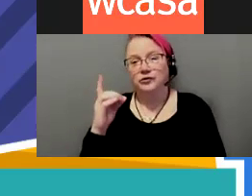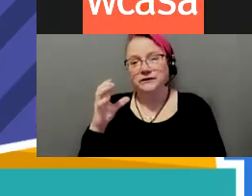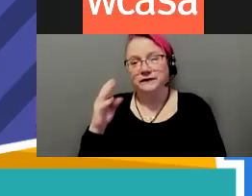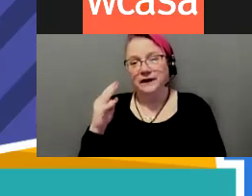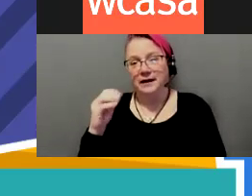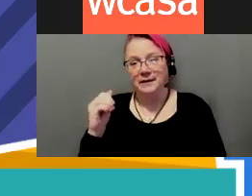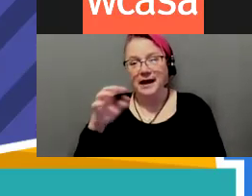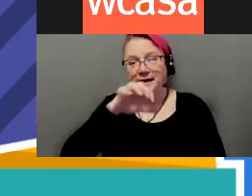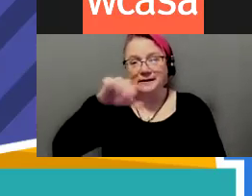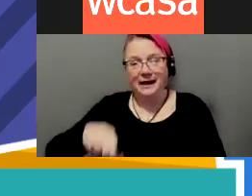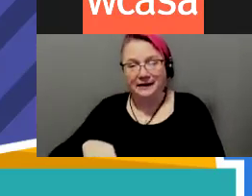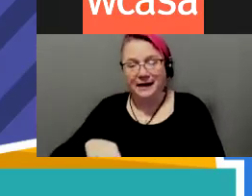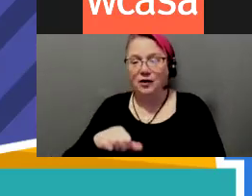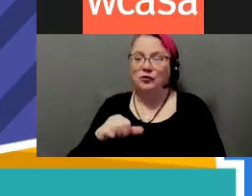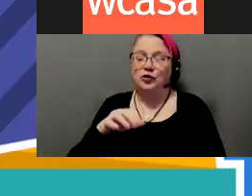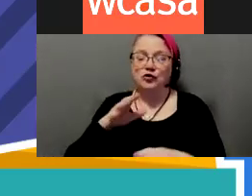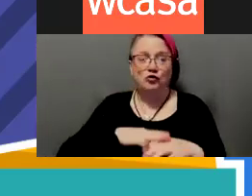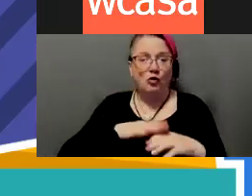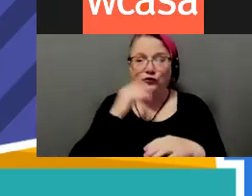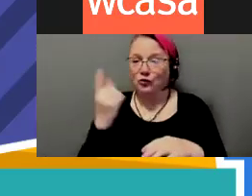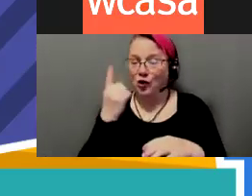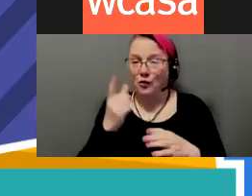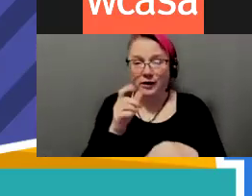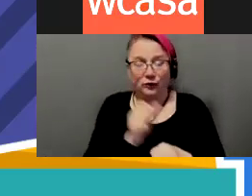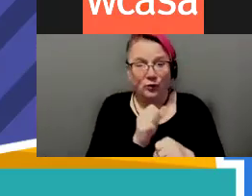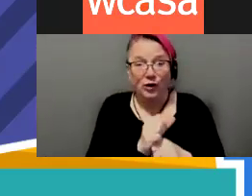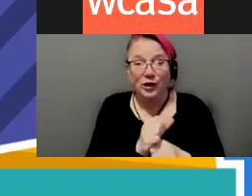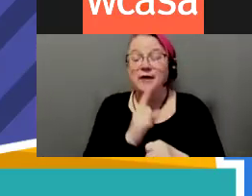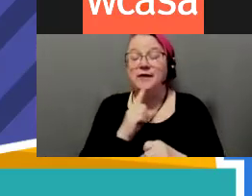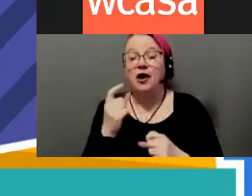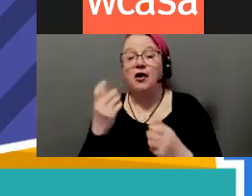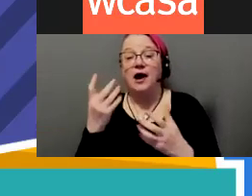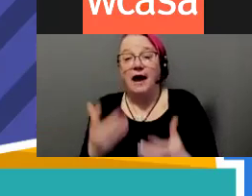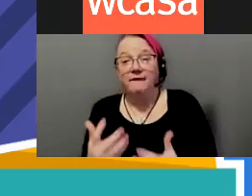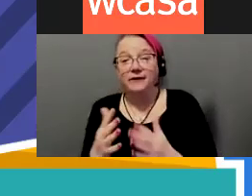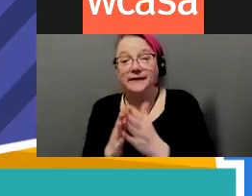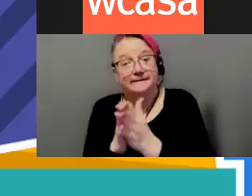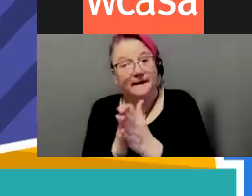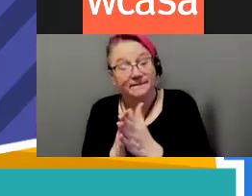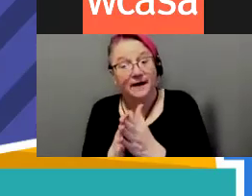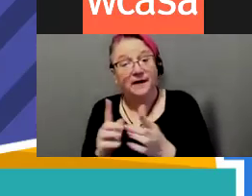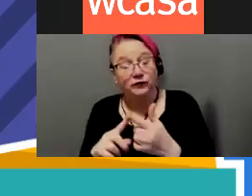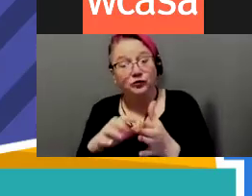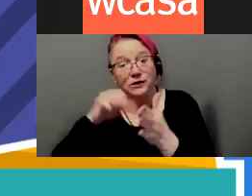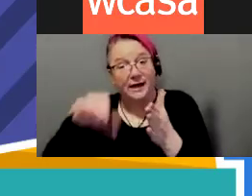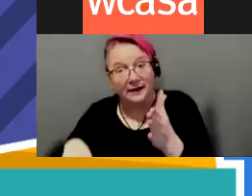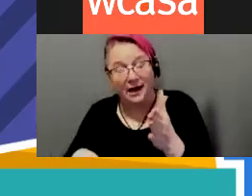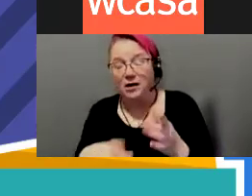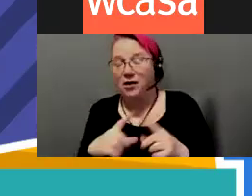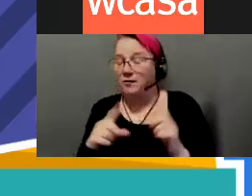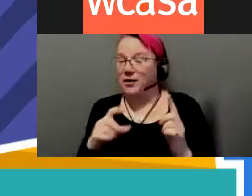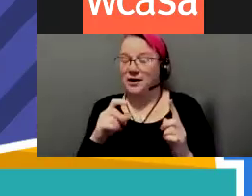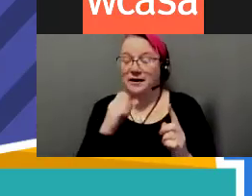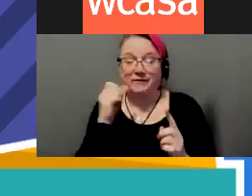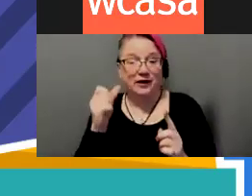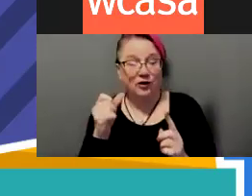notices don't always work. Companies are heavily incentivized to comply, but sometimes they don't. And if that happens, you'll need to consult a lawyer